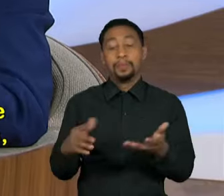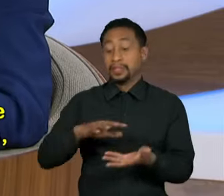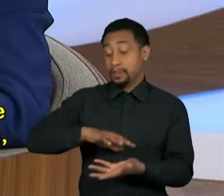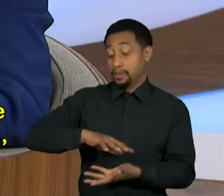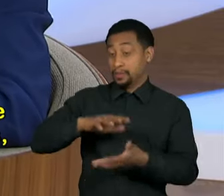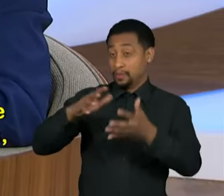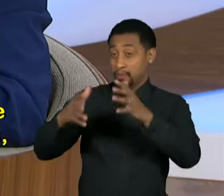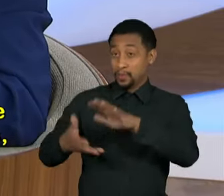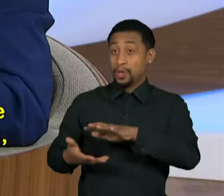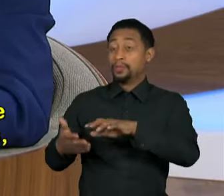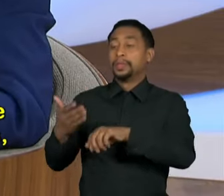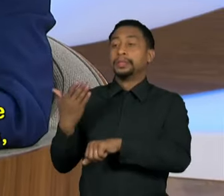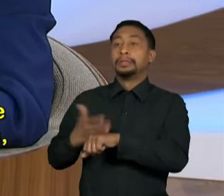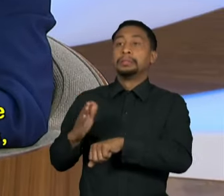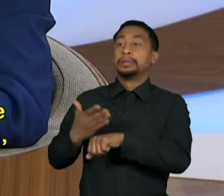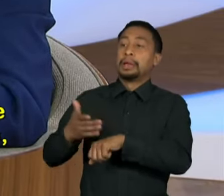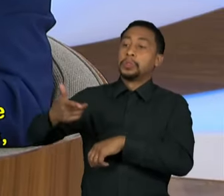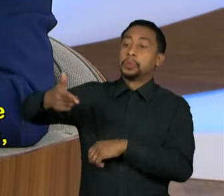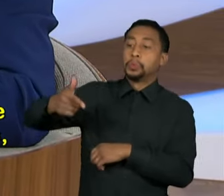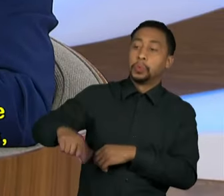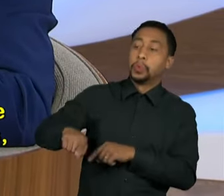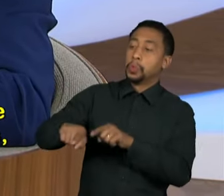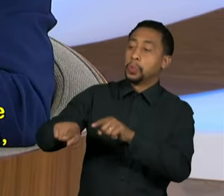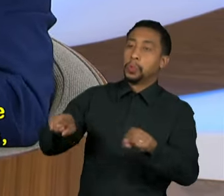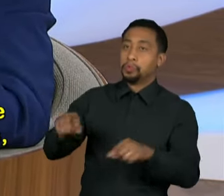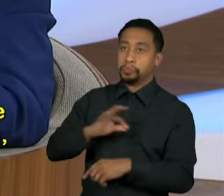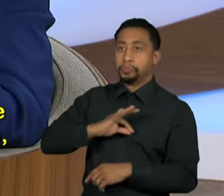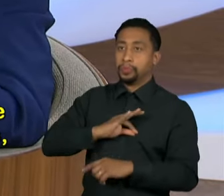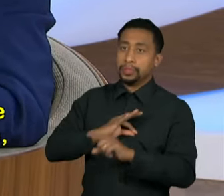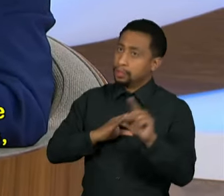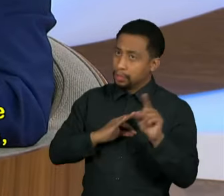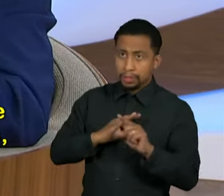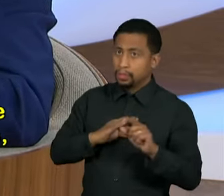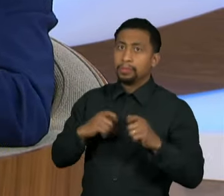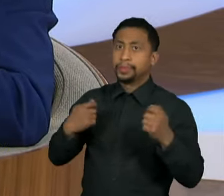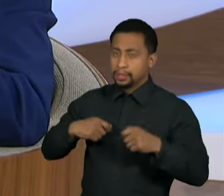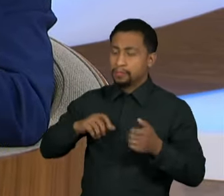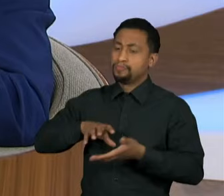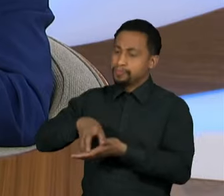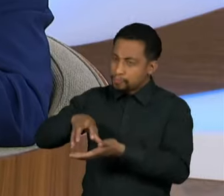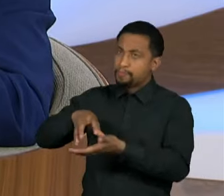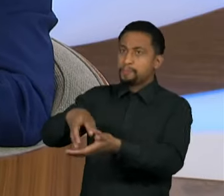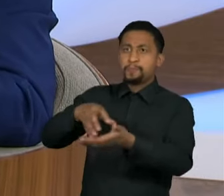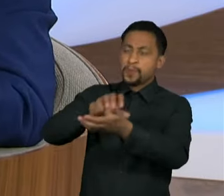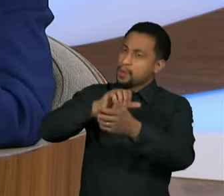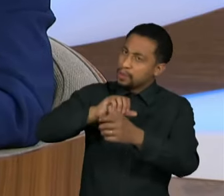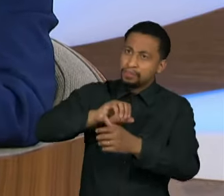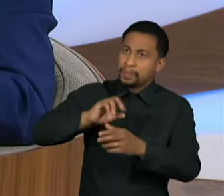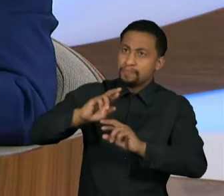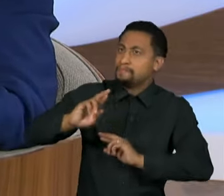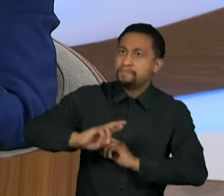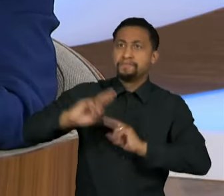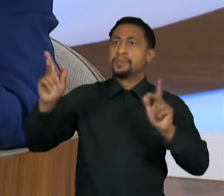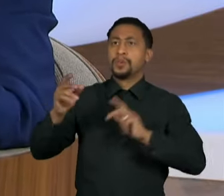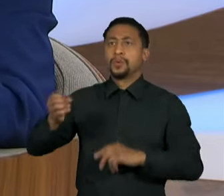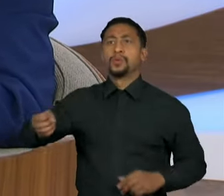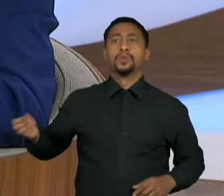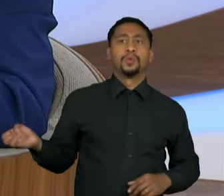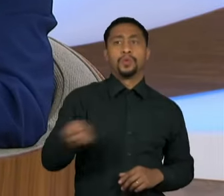and fundamentally reinvent police departments, but also to